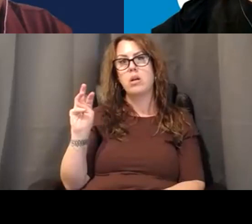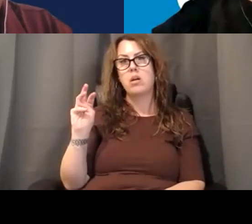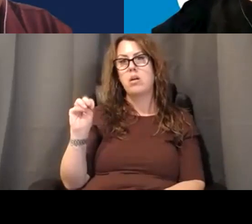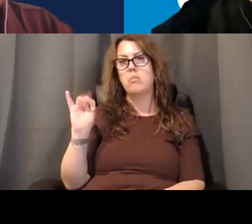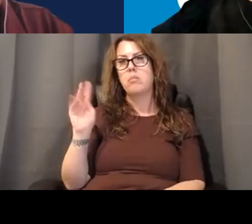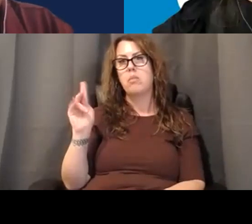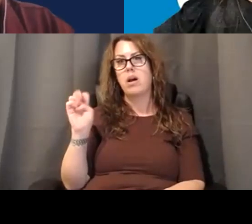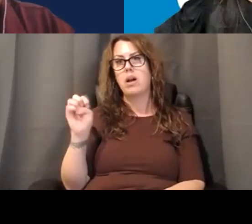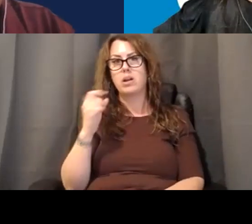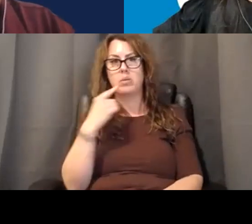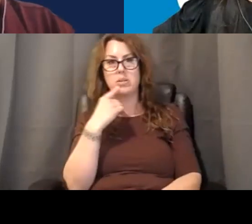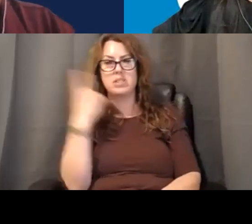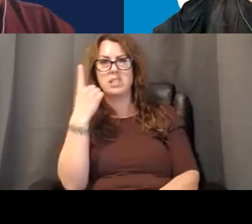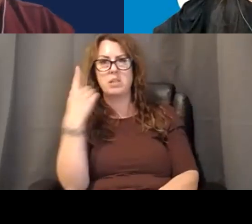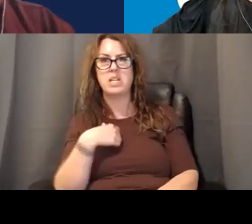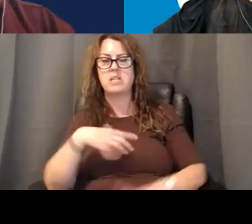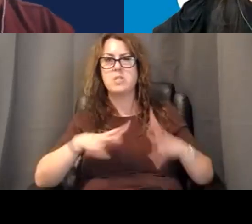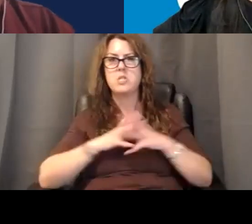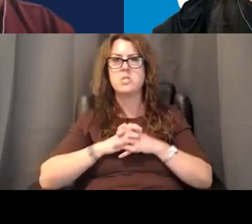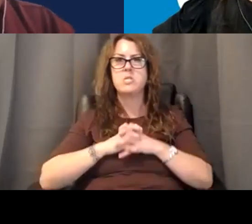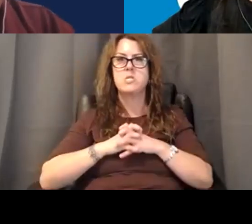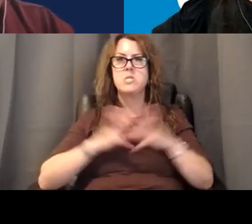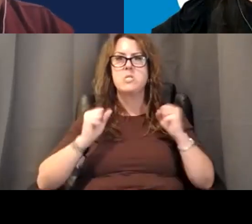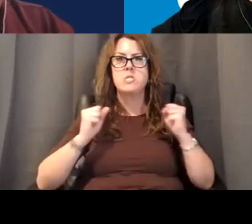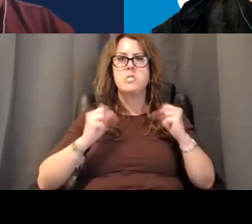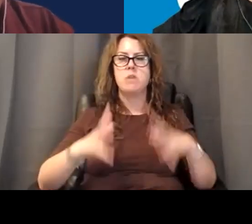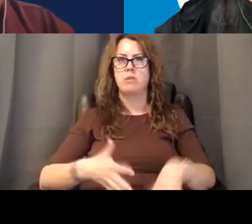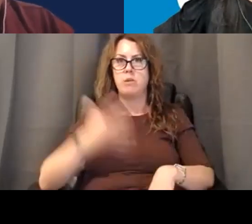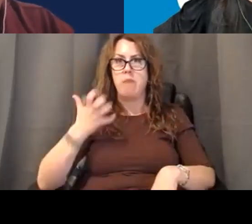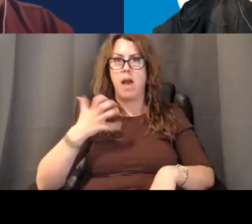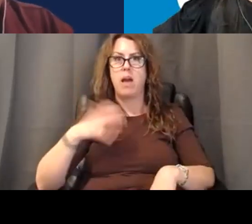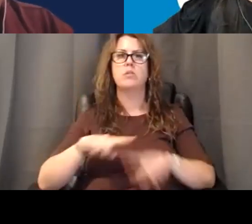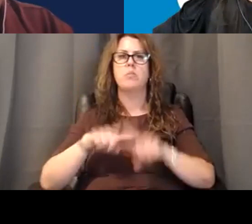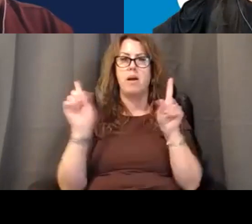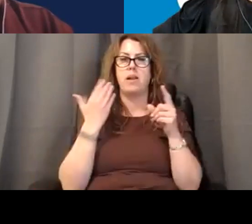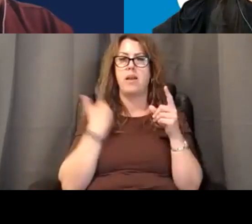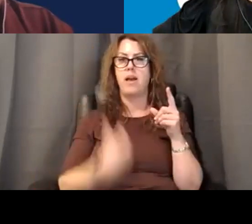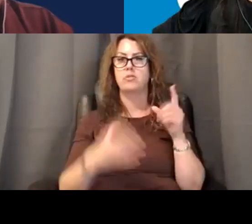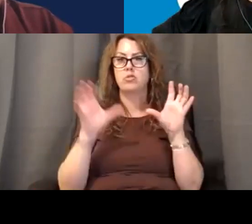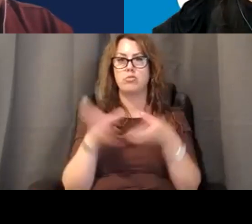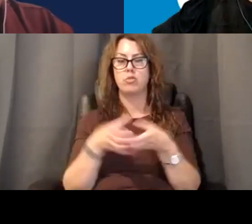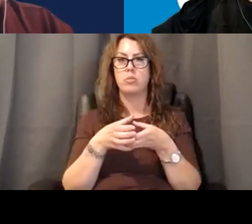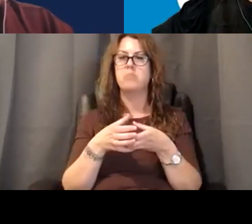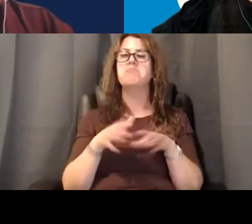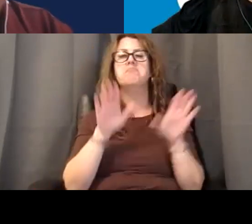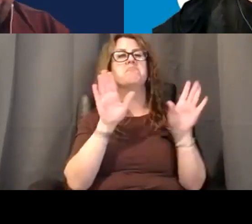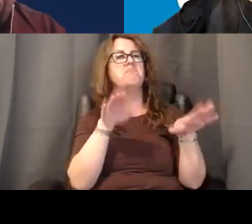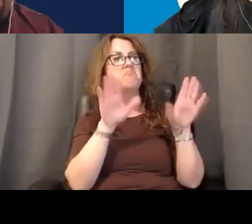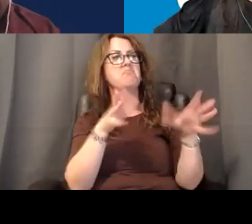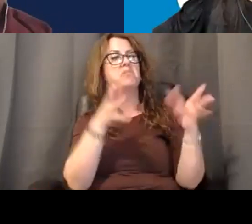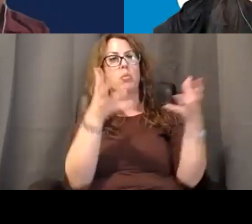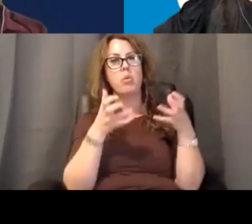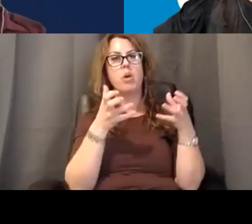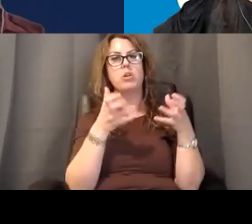just shaking under the table and need to like pull him up on. As a group, we can say, hey guys, we really want to do this in a way that's for our